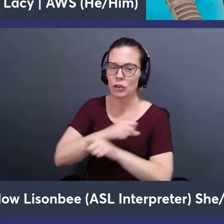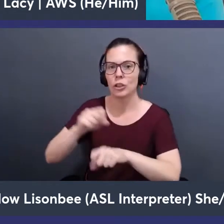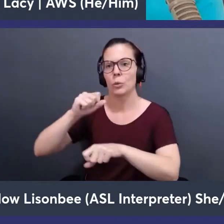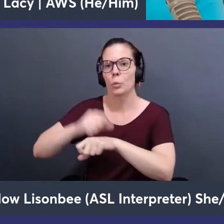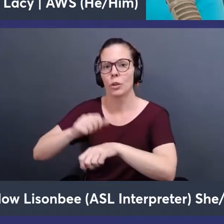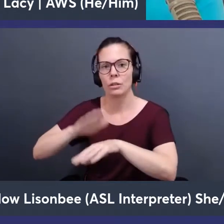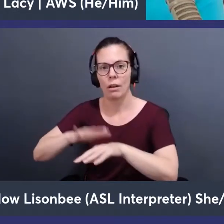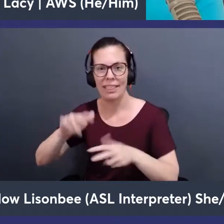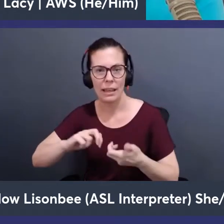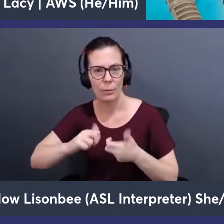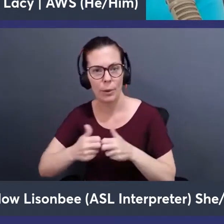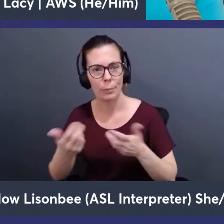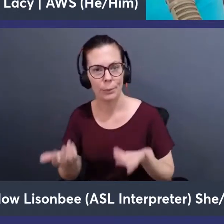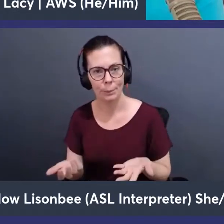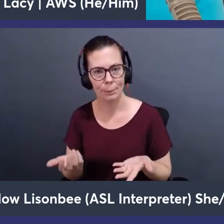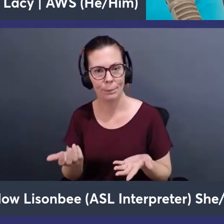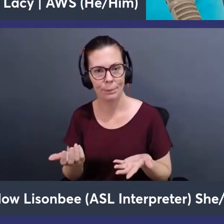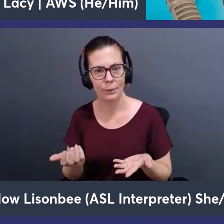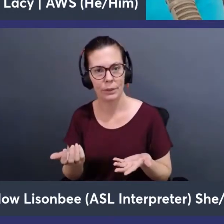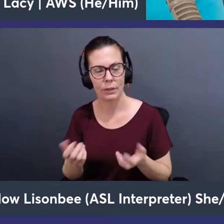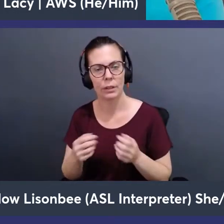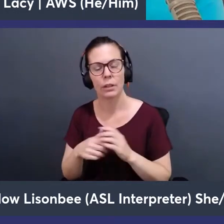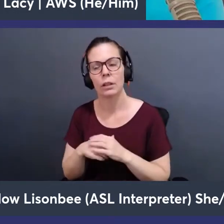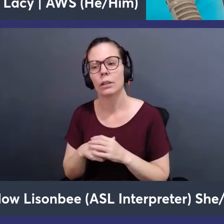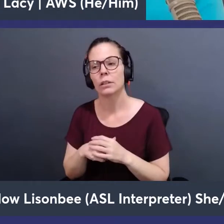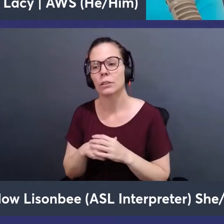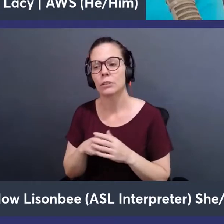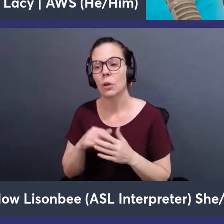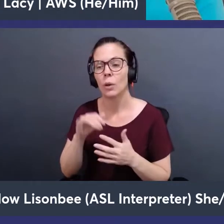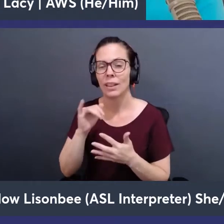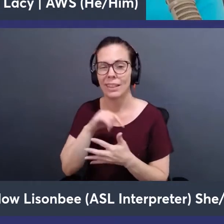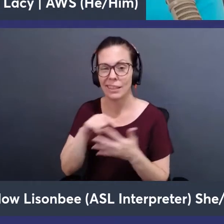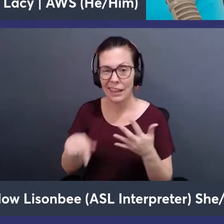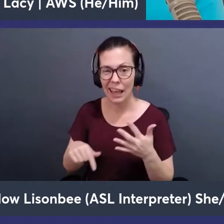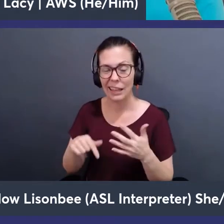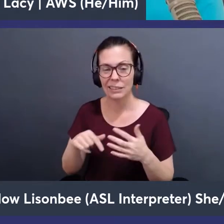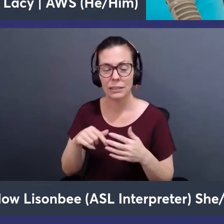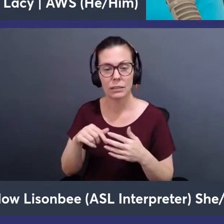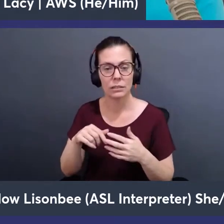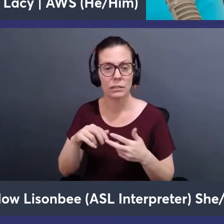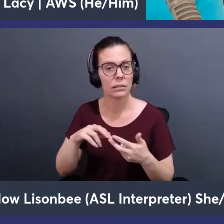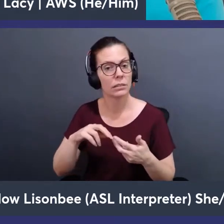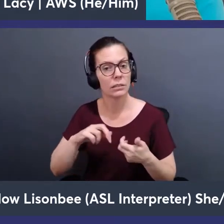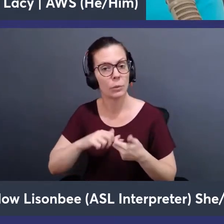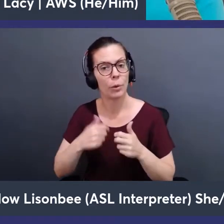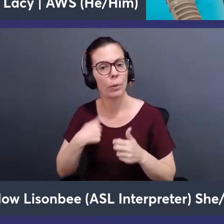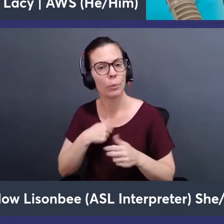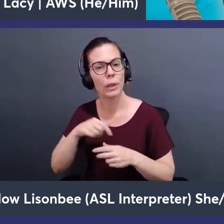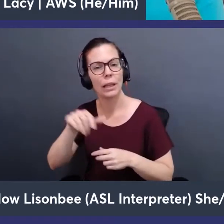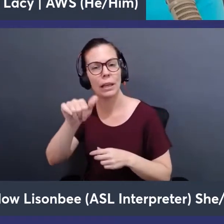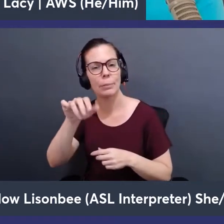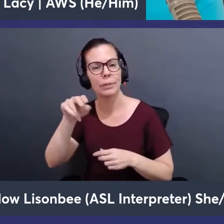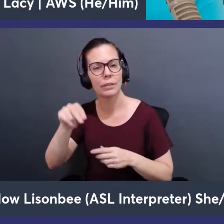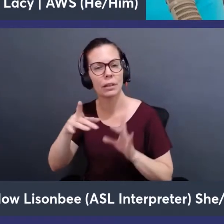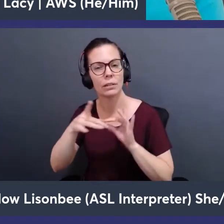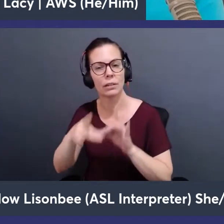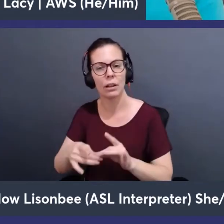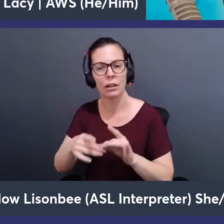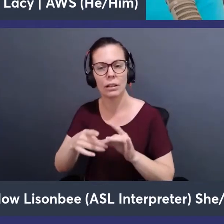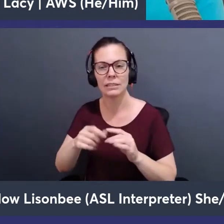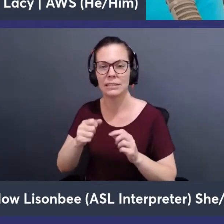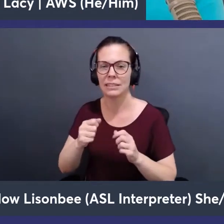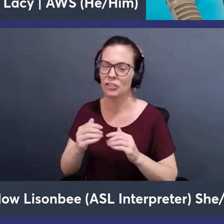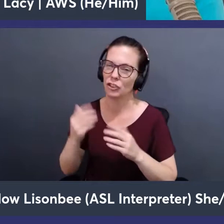problem. And these are all the redundant problem. What we at Amazon we call it as a undifferentiated heavy